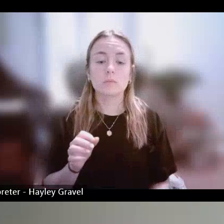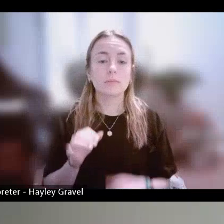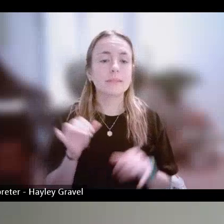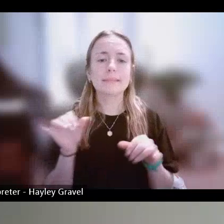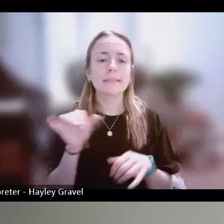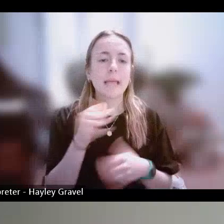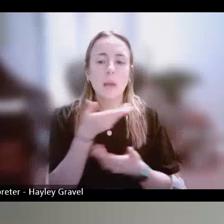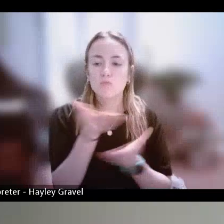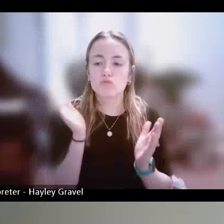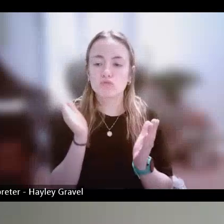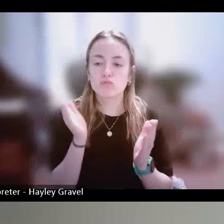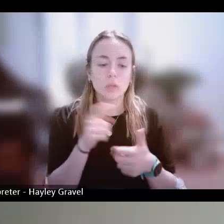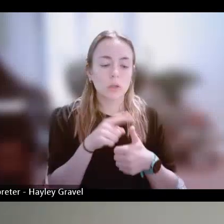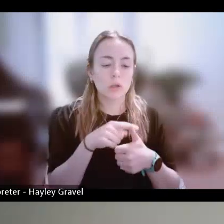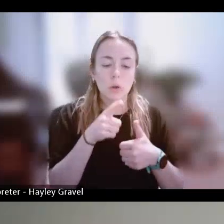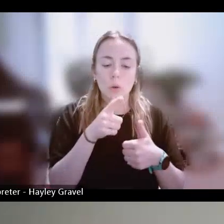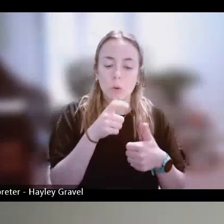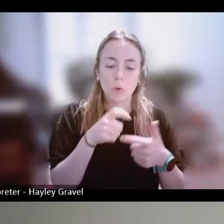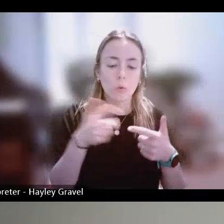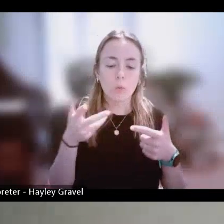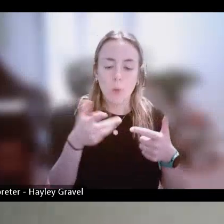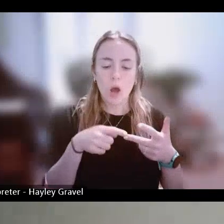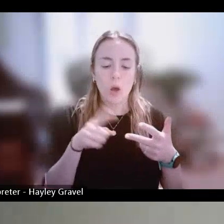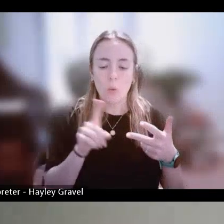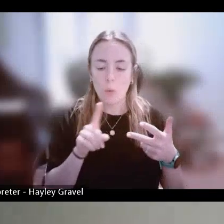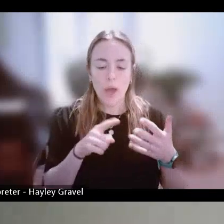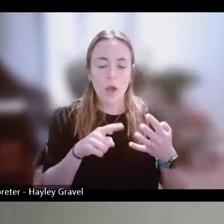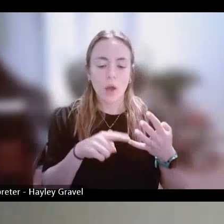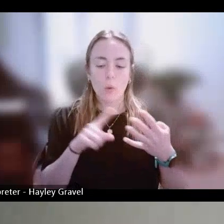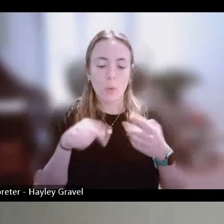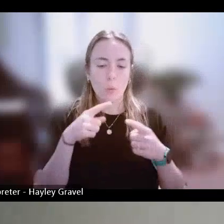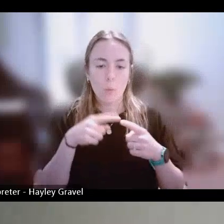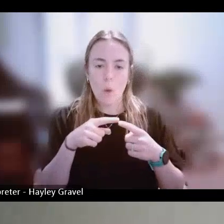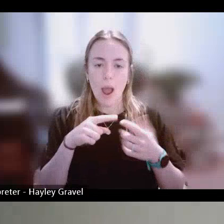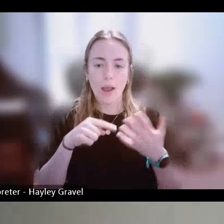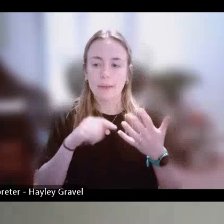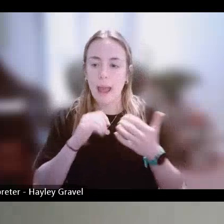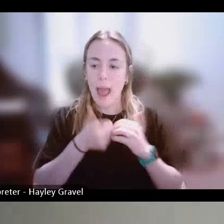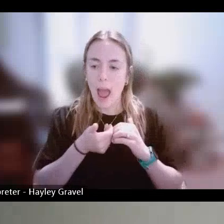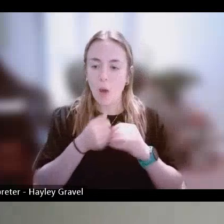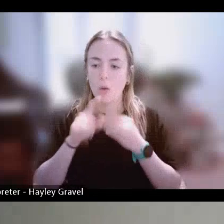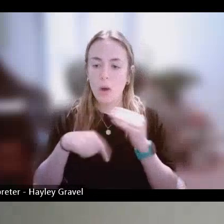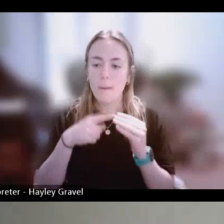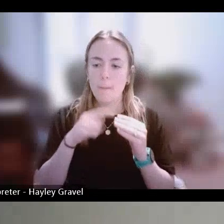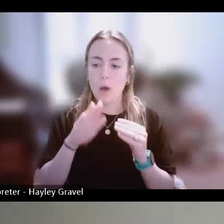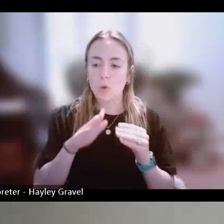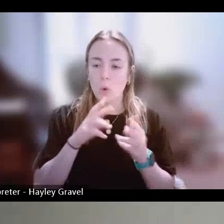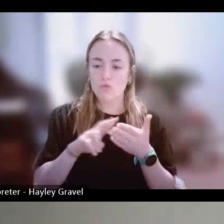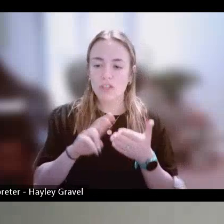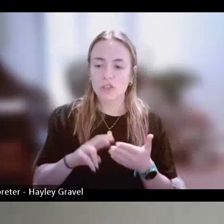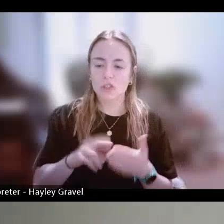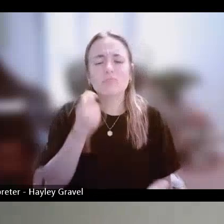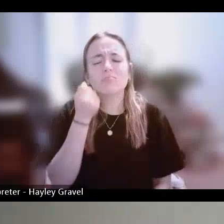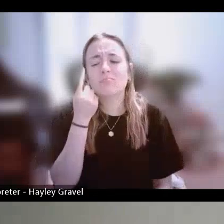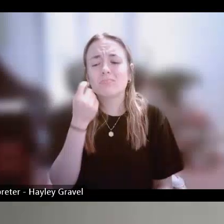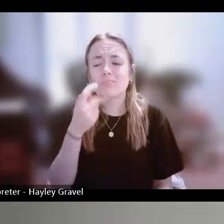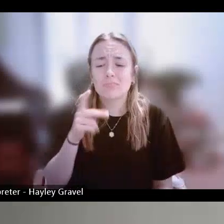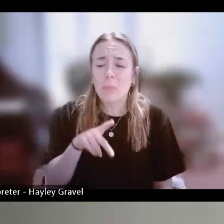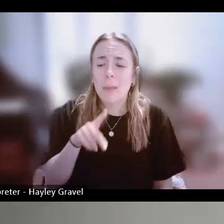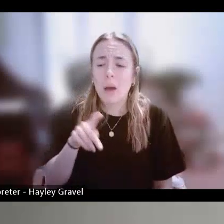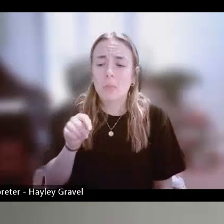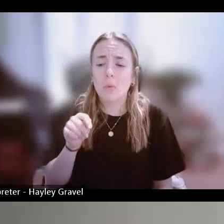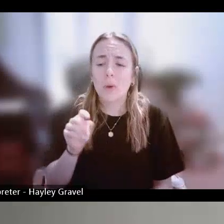slides, the who, what, where, and how of your research. Okay. Not a stressful experience. You're just putting